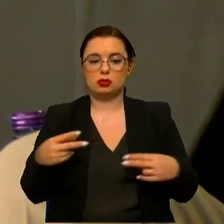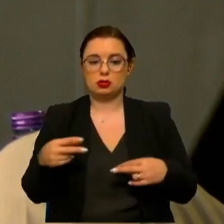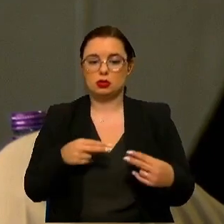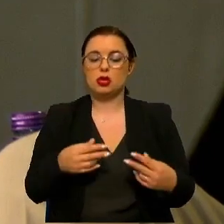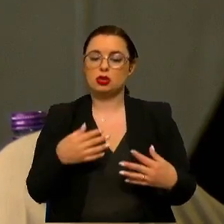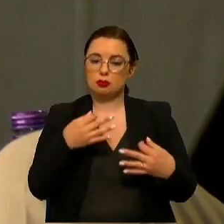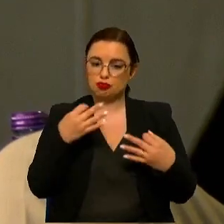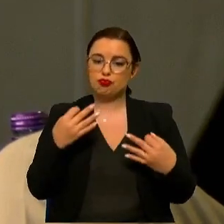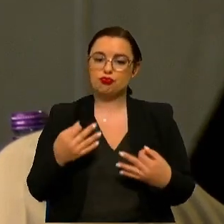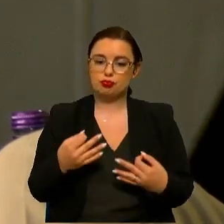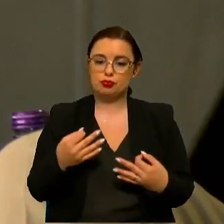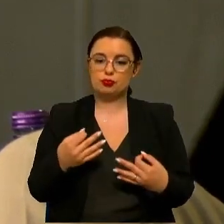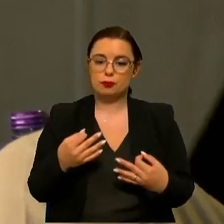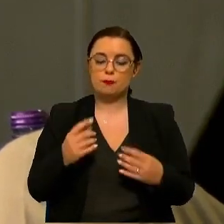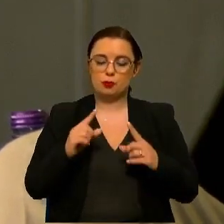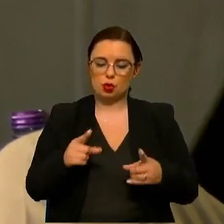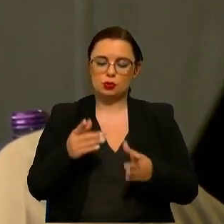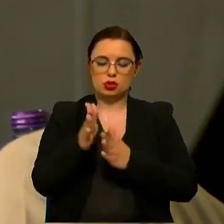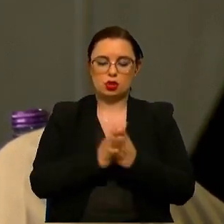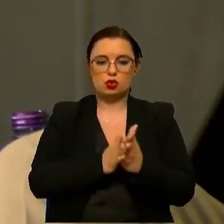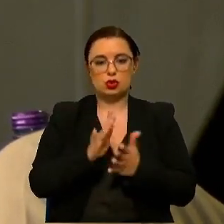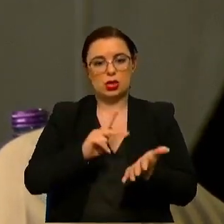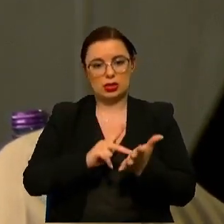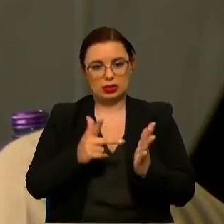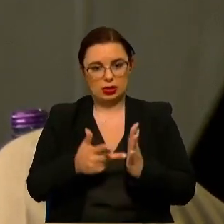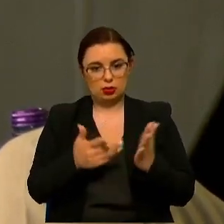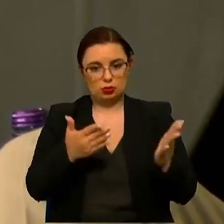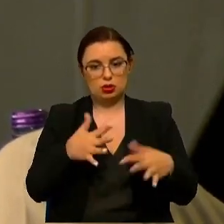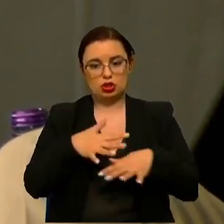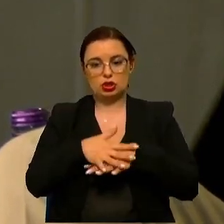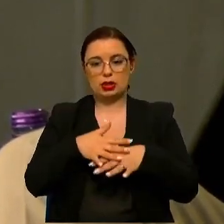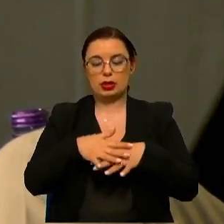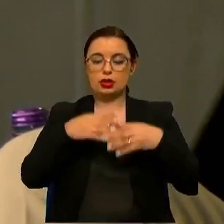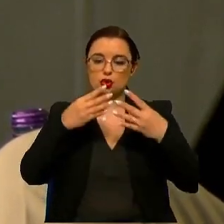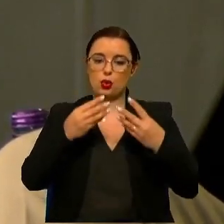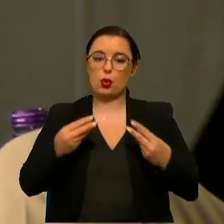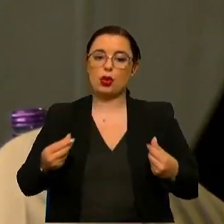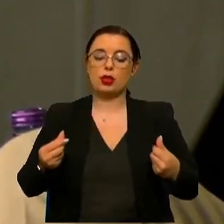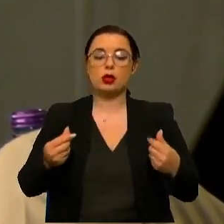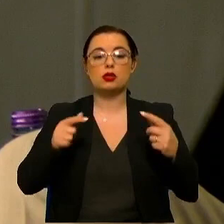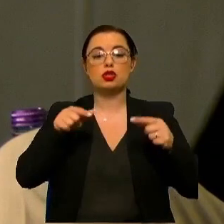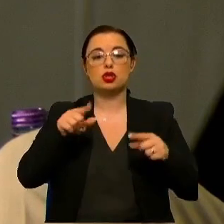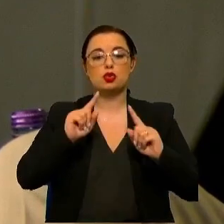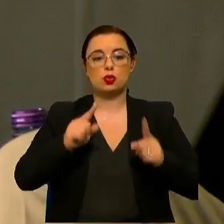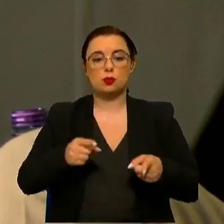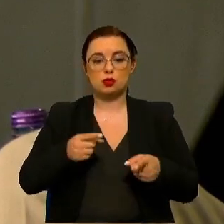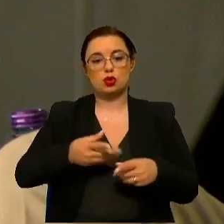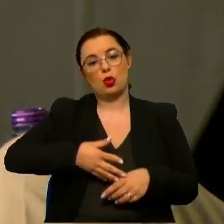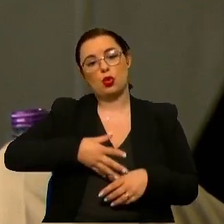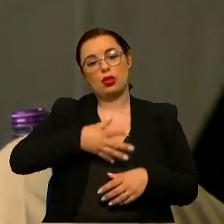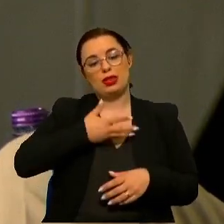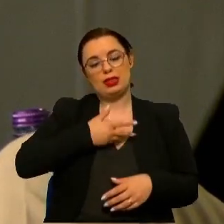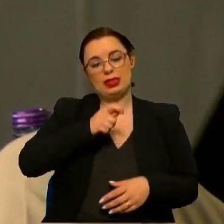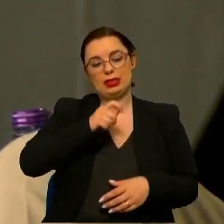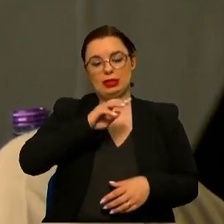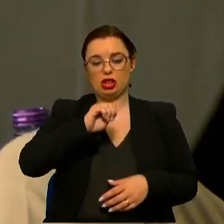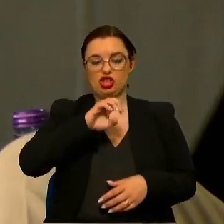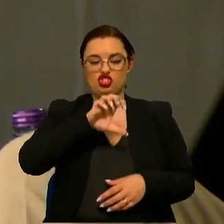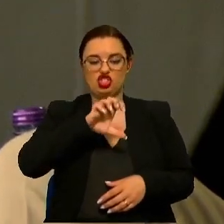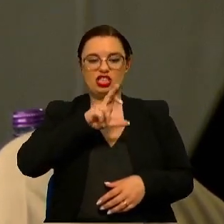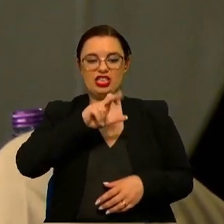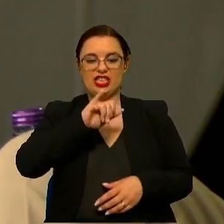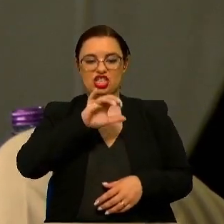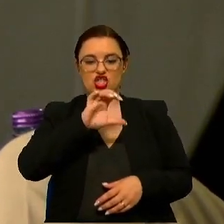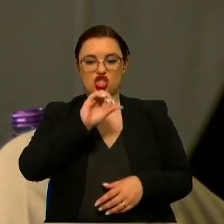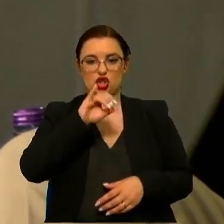we promoted this strategy to put on the ground this technology and this quantum networks. And this started